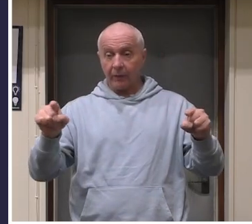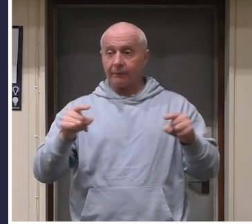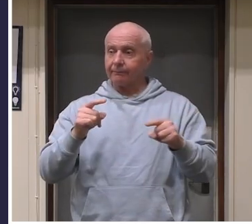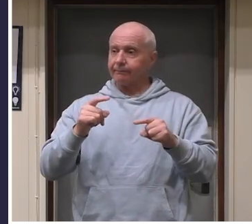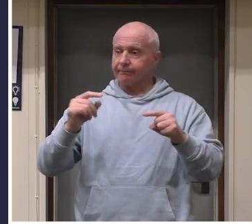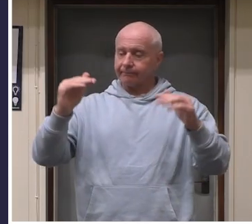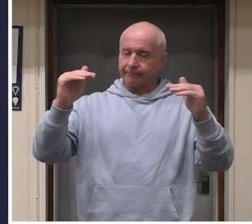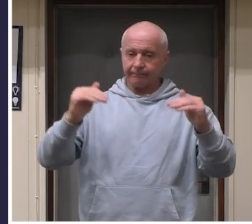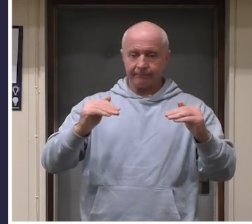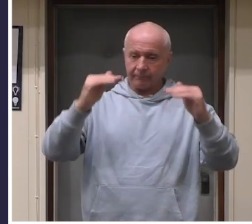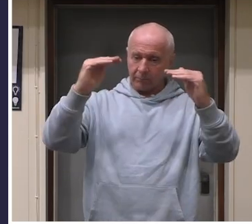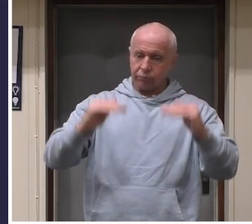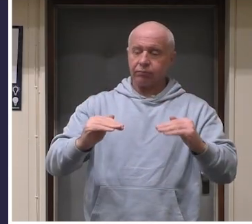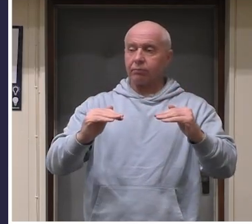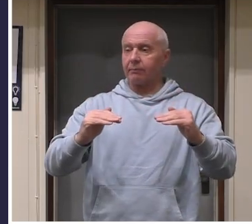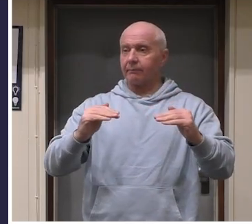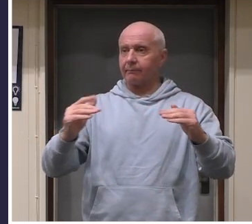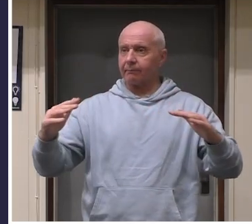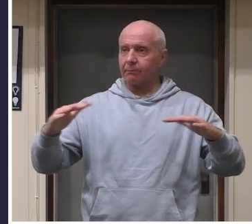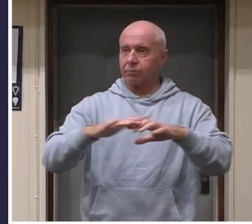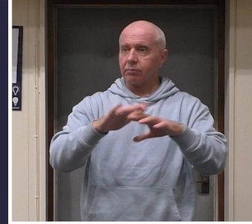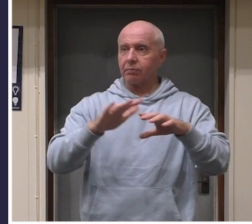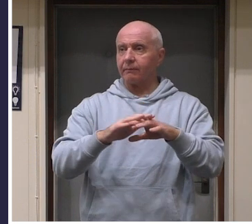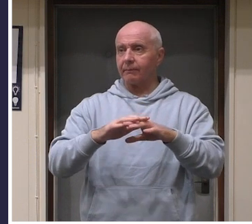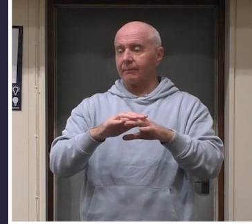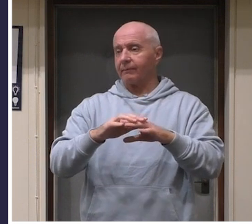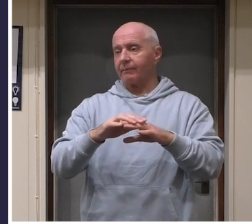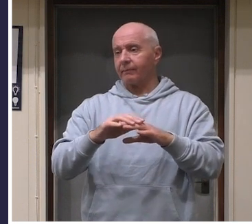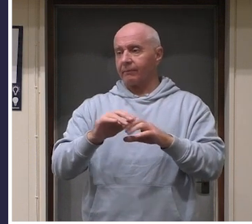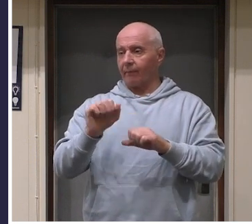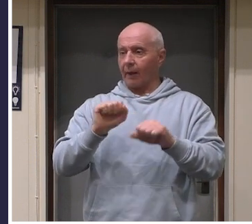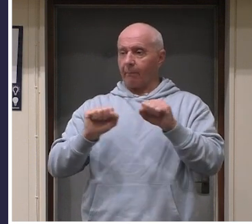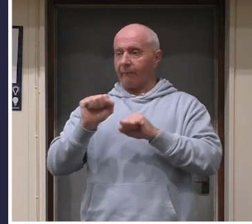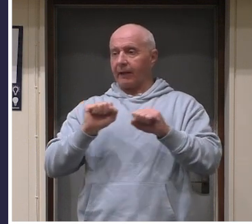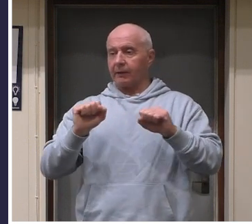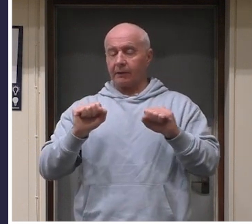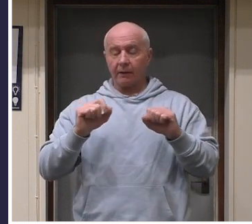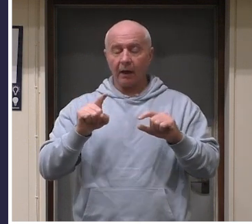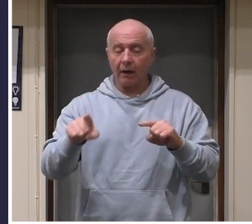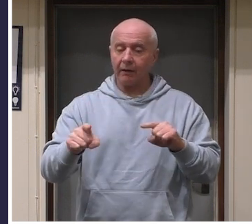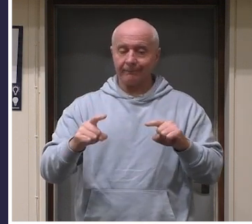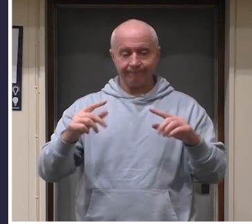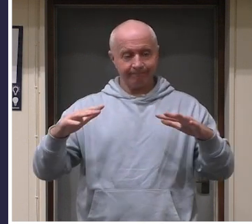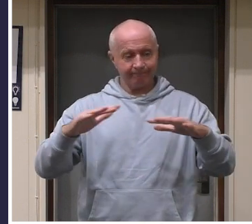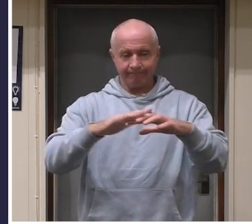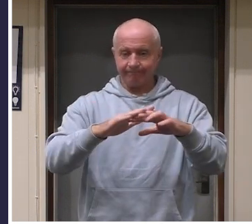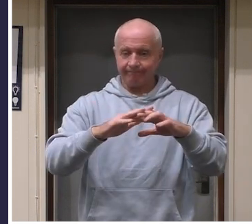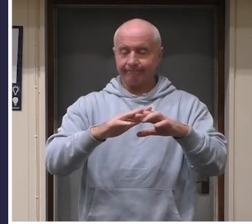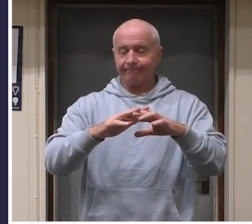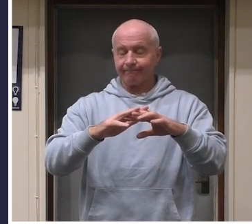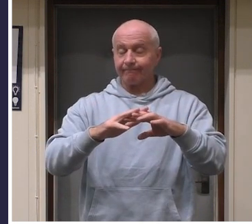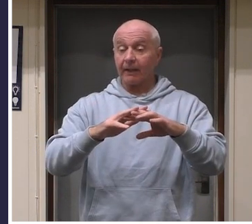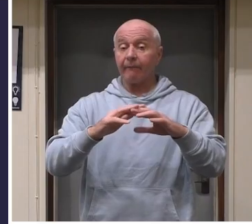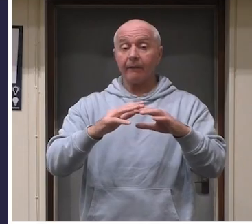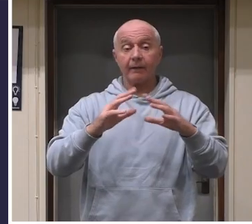themselves prevent the formation of quantum superpositions, which means that above a certain mass, the gravitational